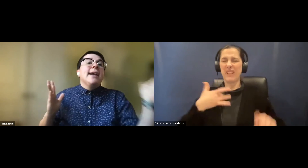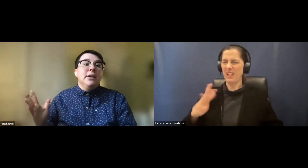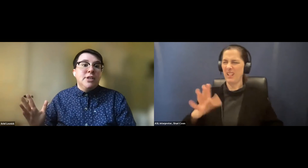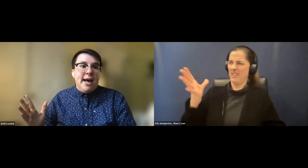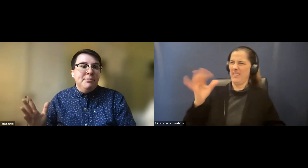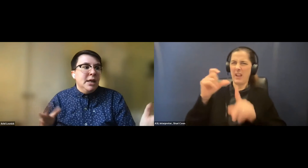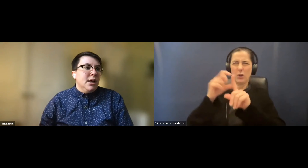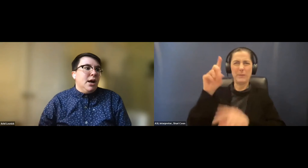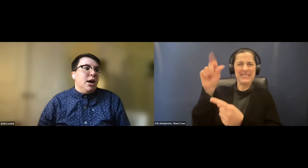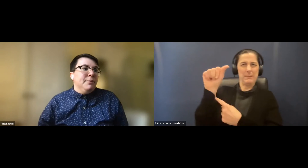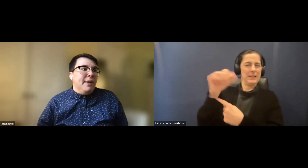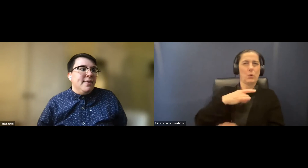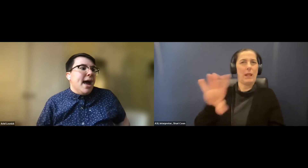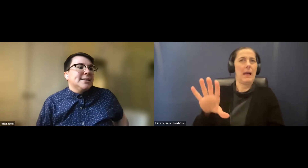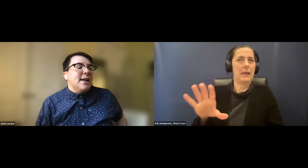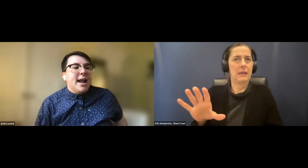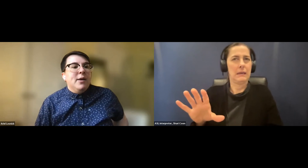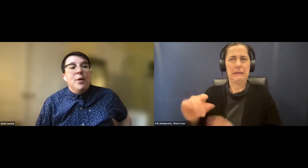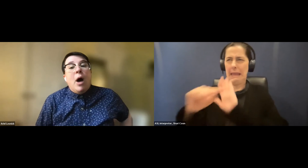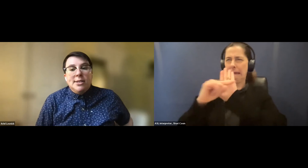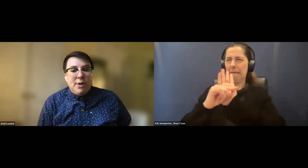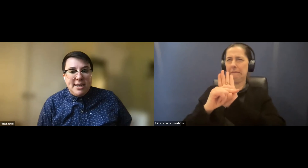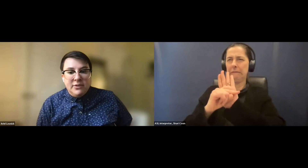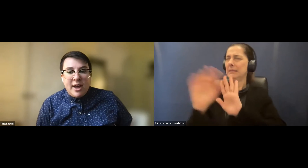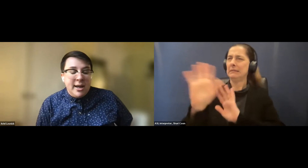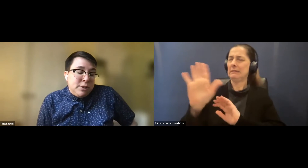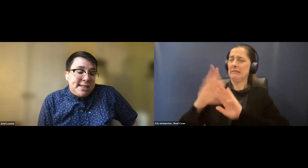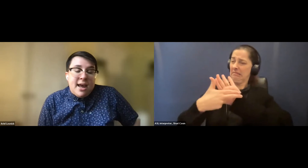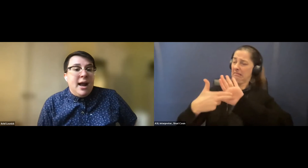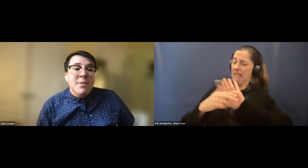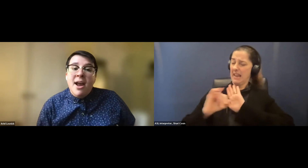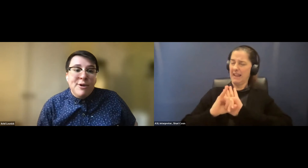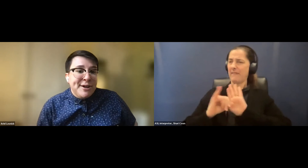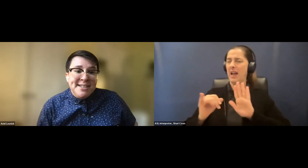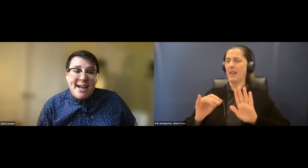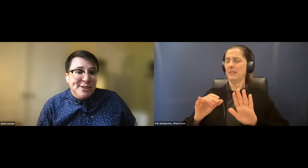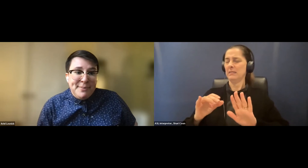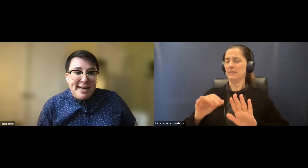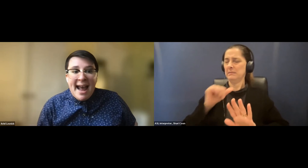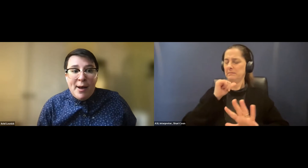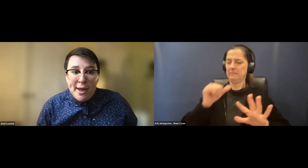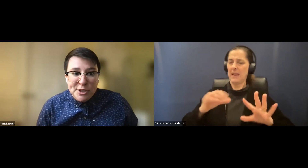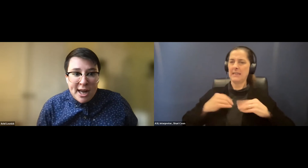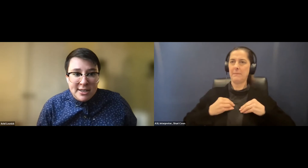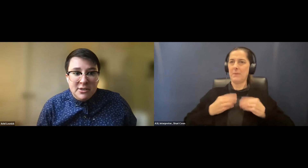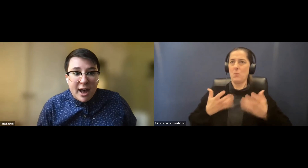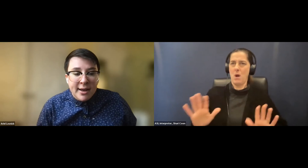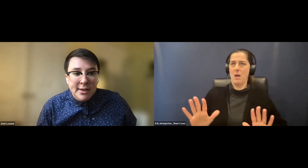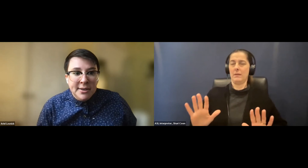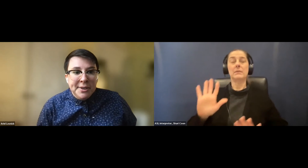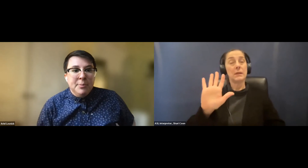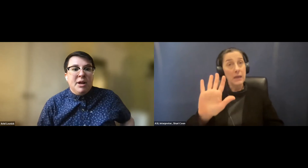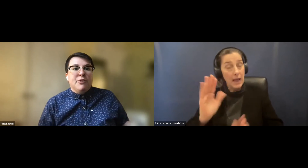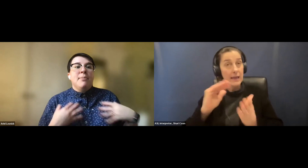sounds negative to them. And that's not how they want to identify. And once again, I'm never going to tell somebody how they should